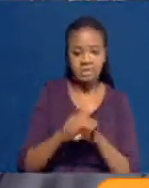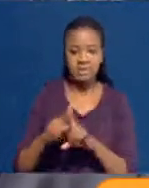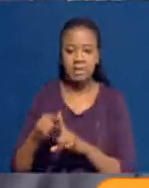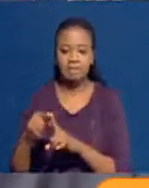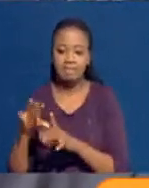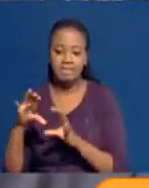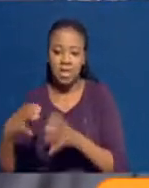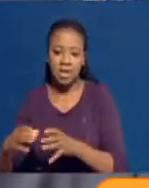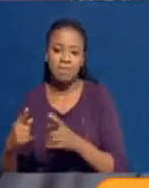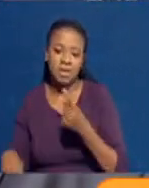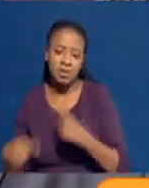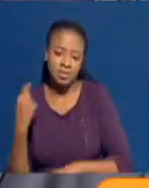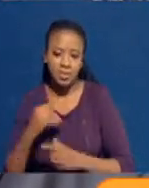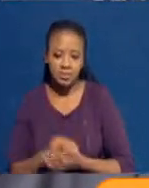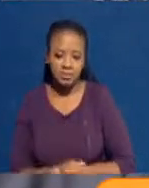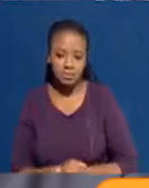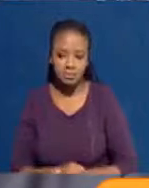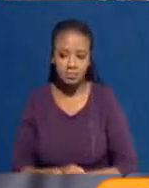unlock